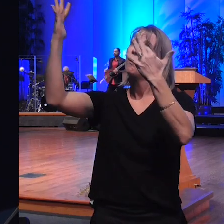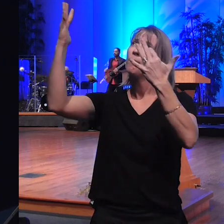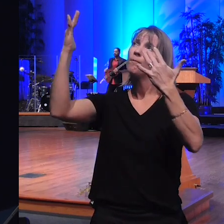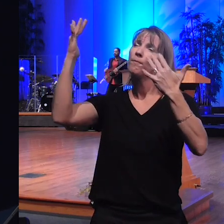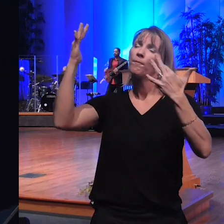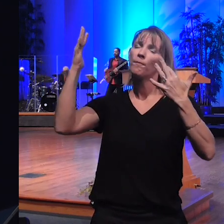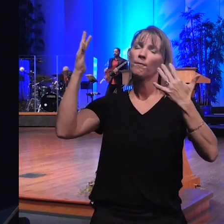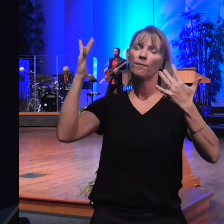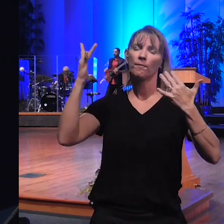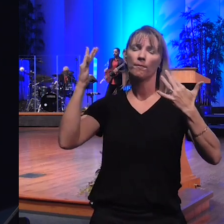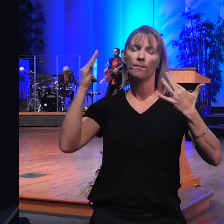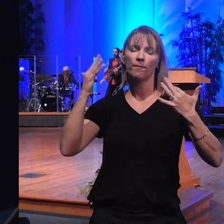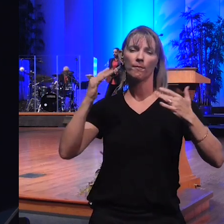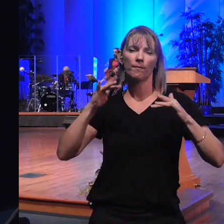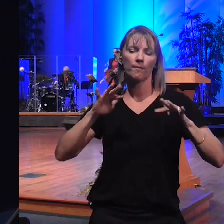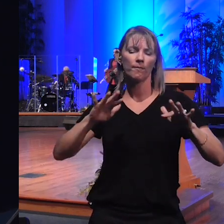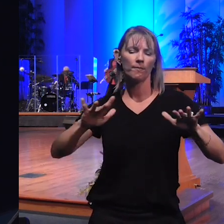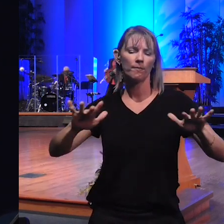has come.